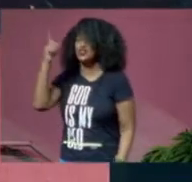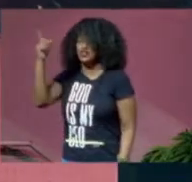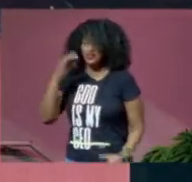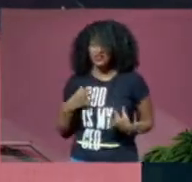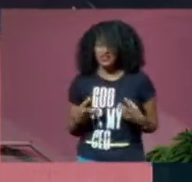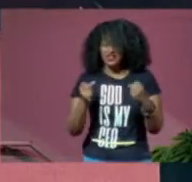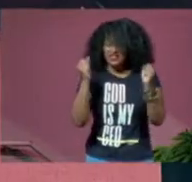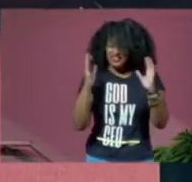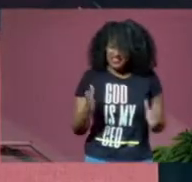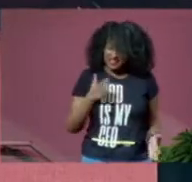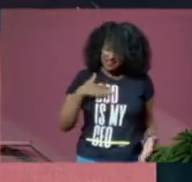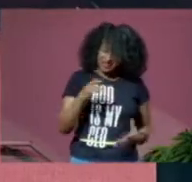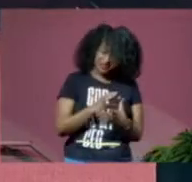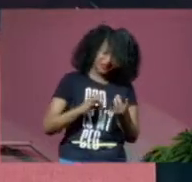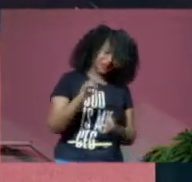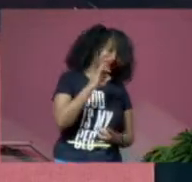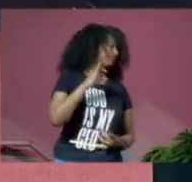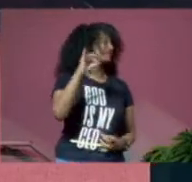soul.